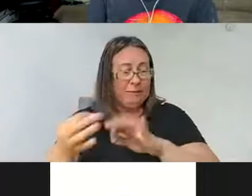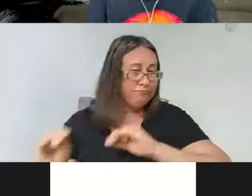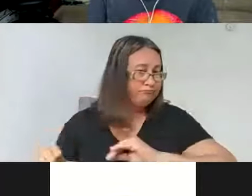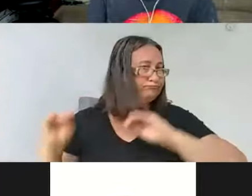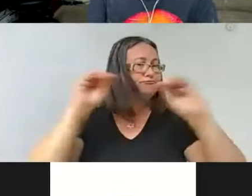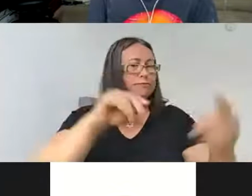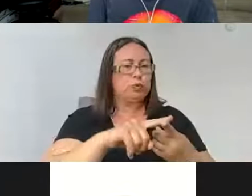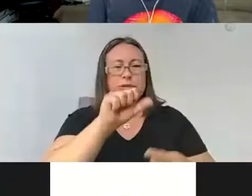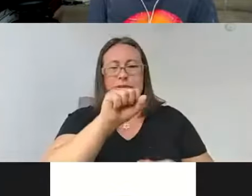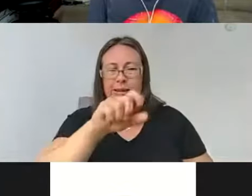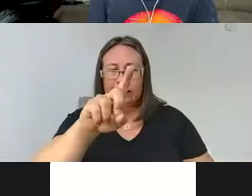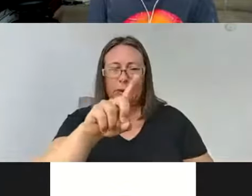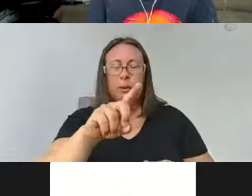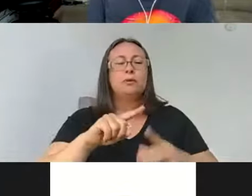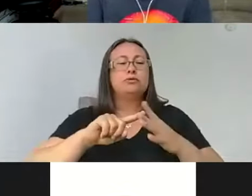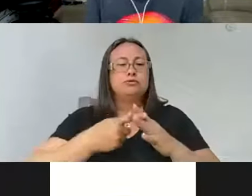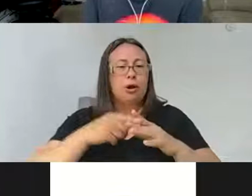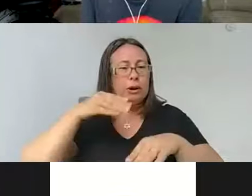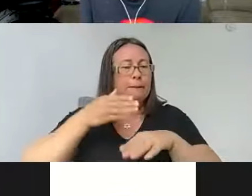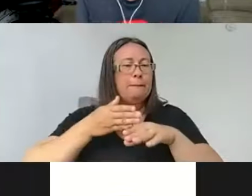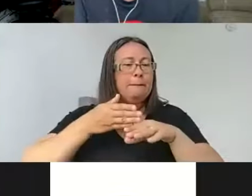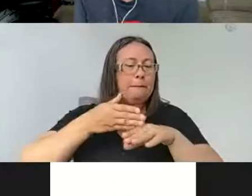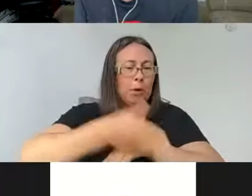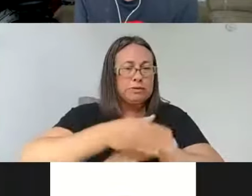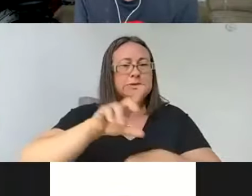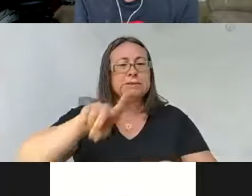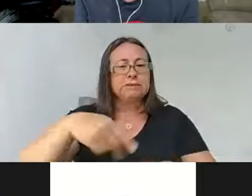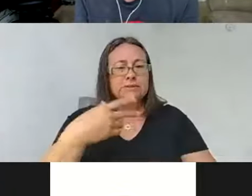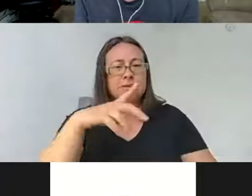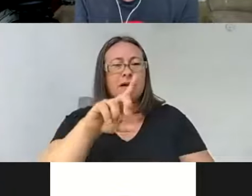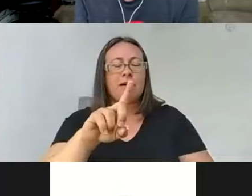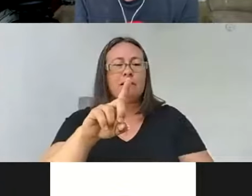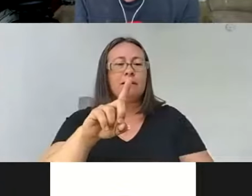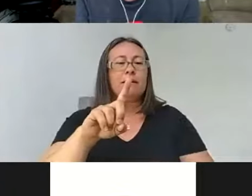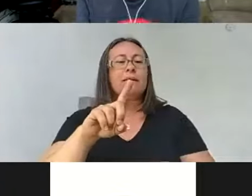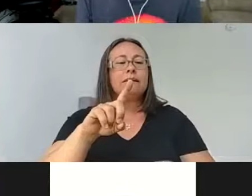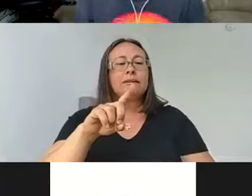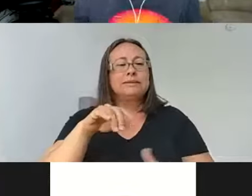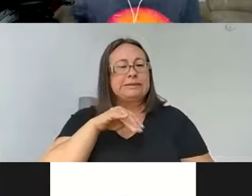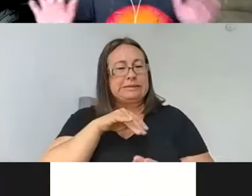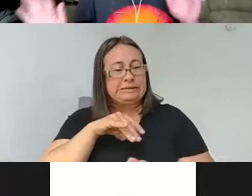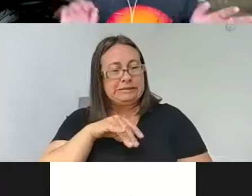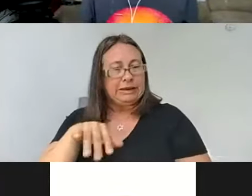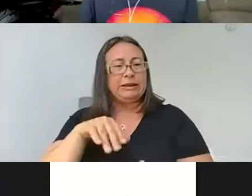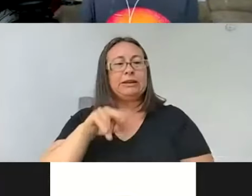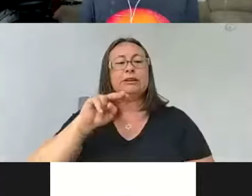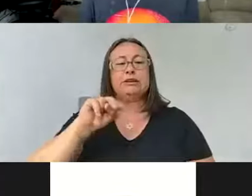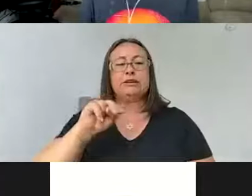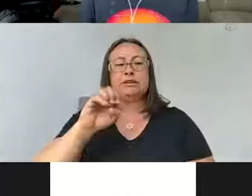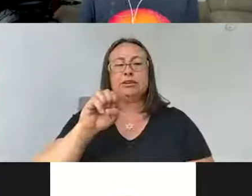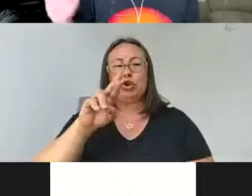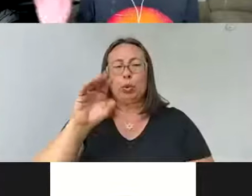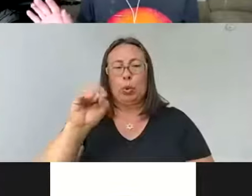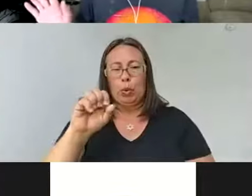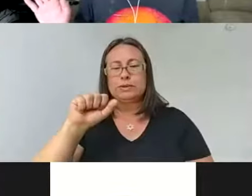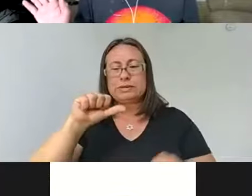I started my postdoc at the Scripps Research Institute, studying developmental neuroscience. And so the bridge was kind of that I